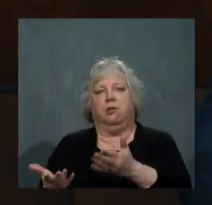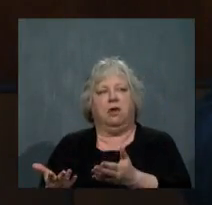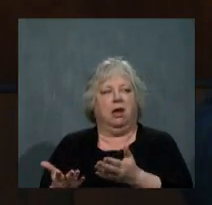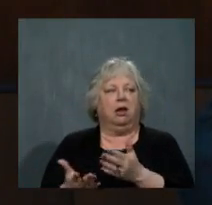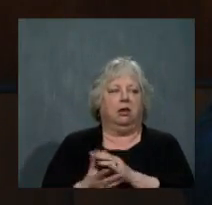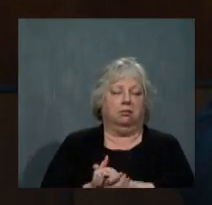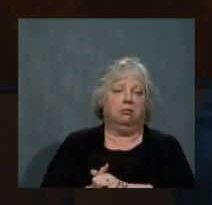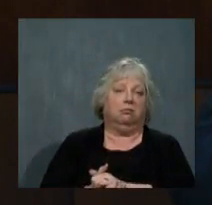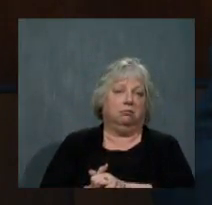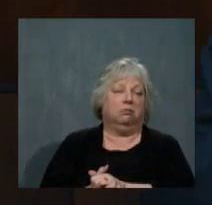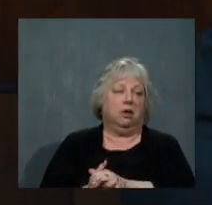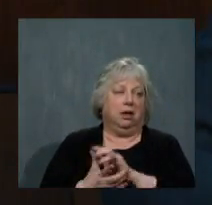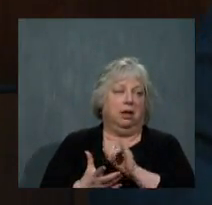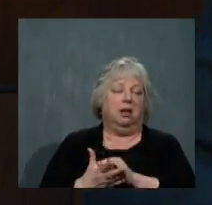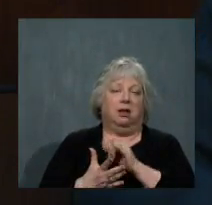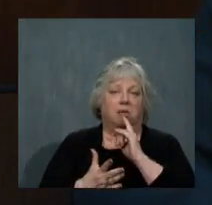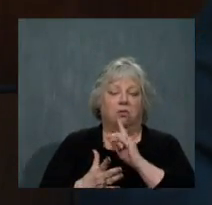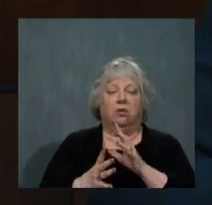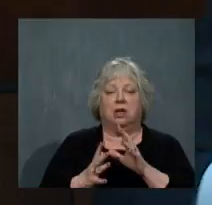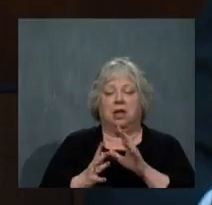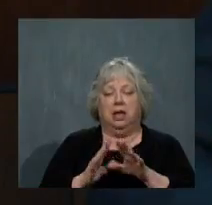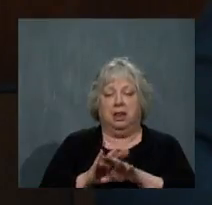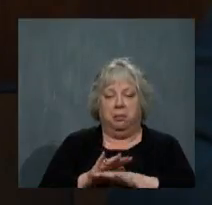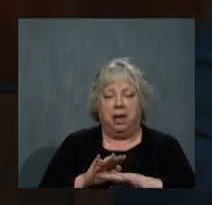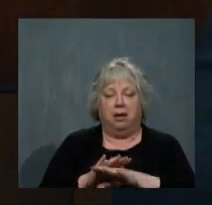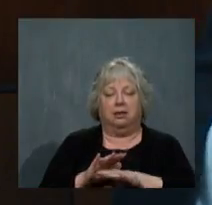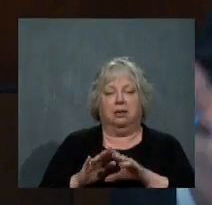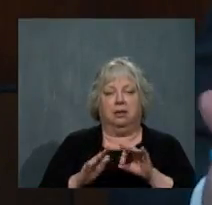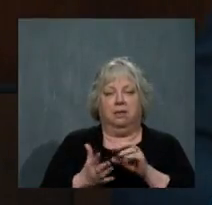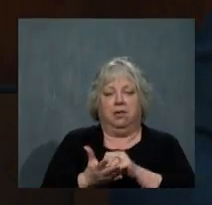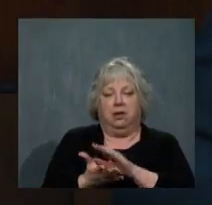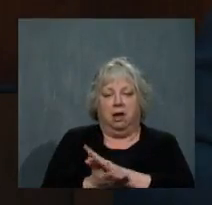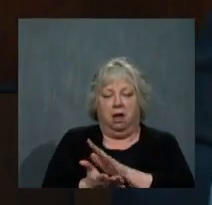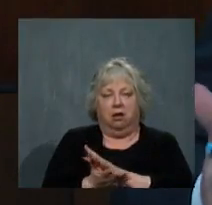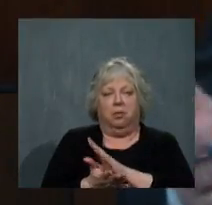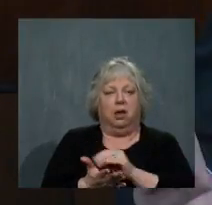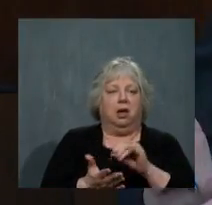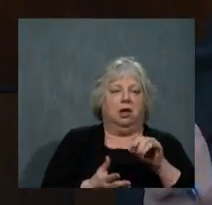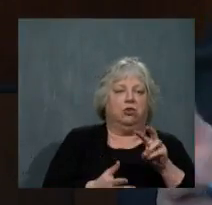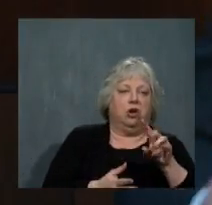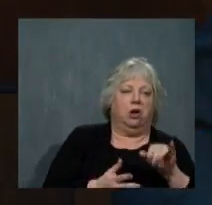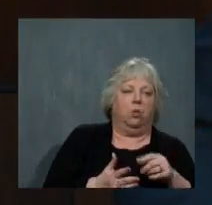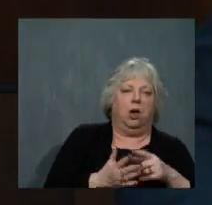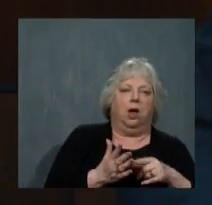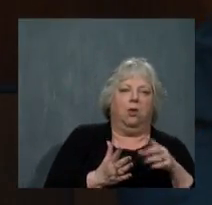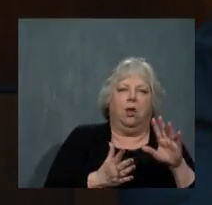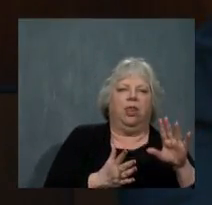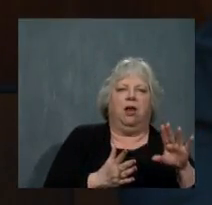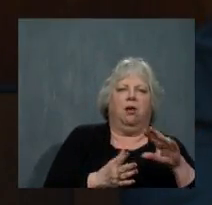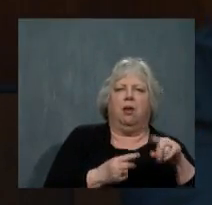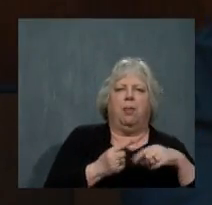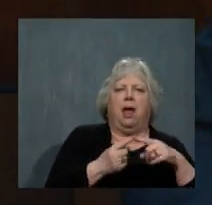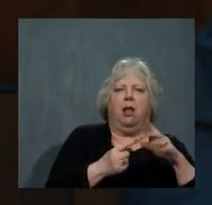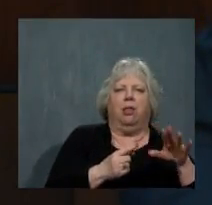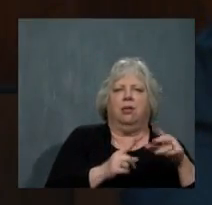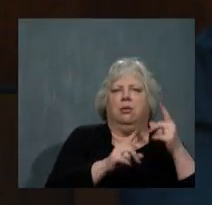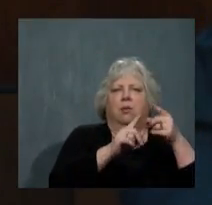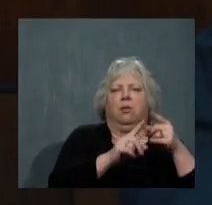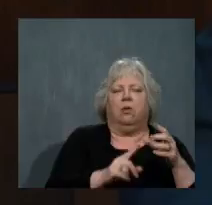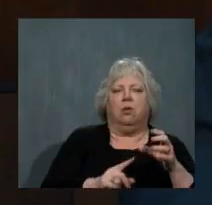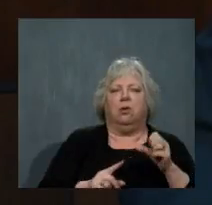the essence of the document and of what Jericho Way is all about. So